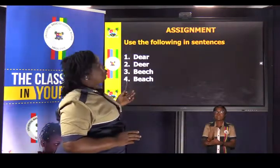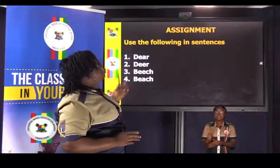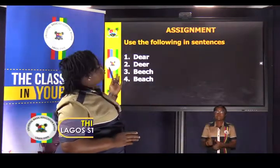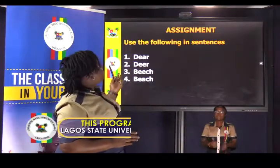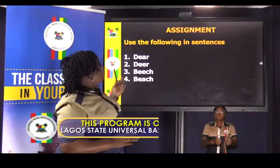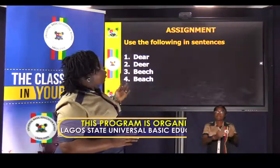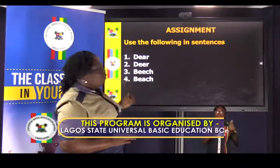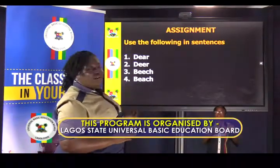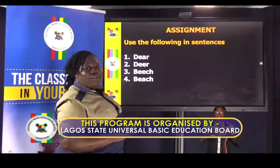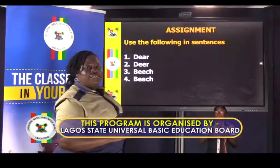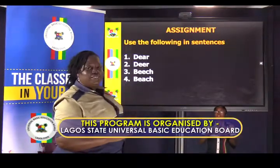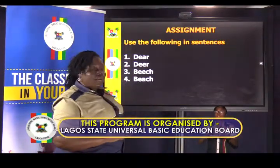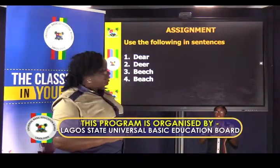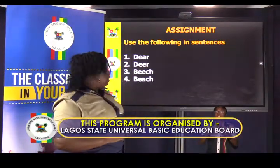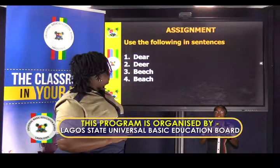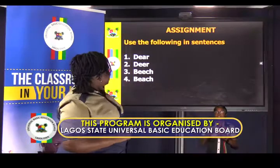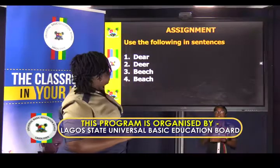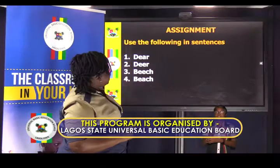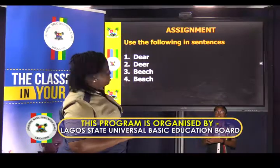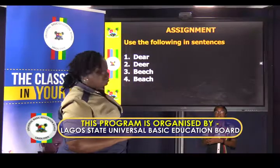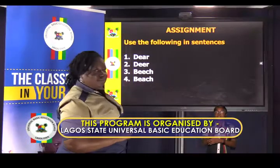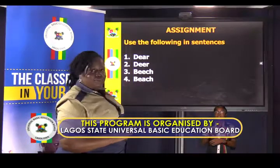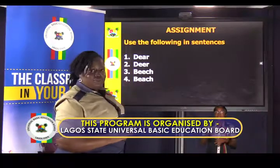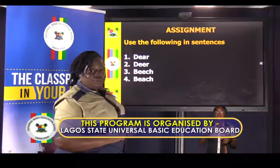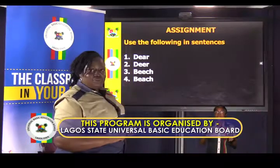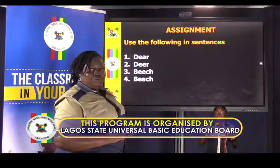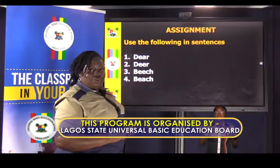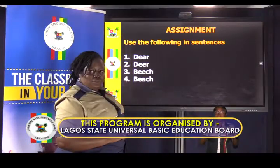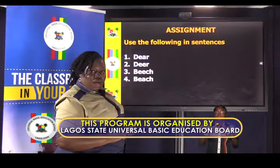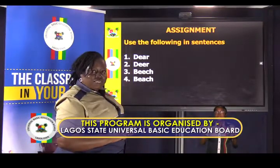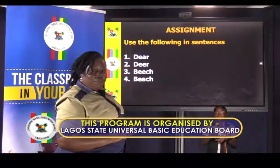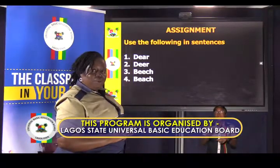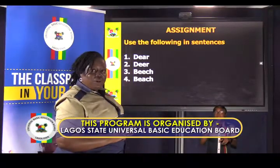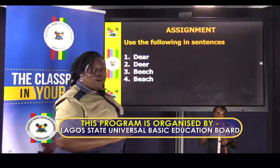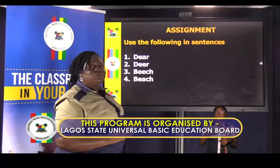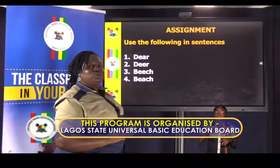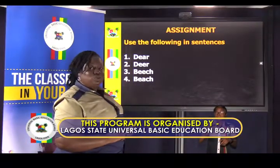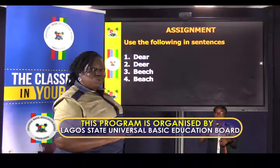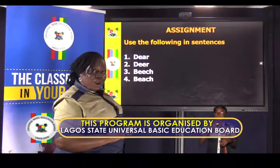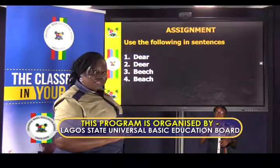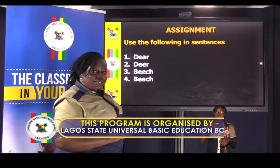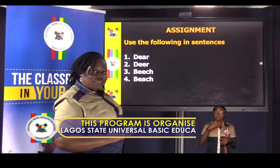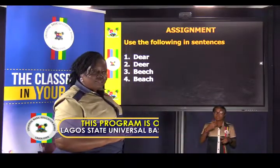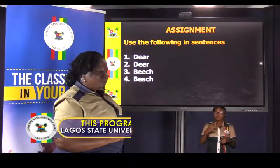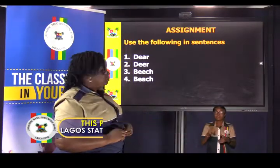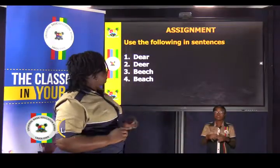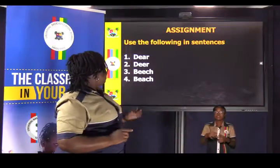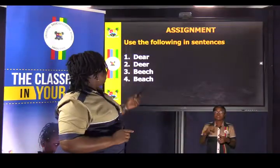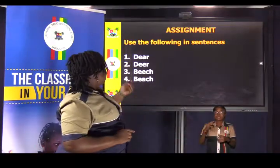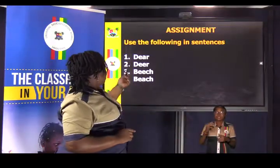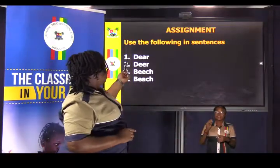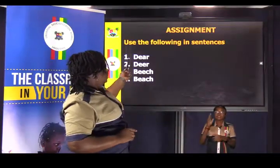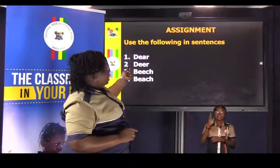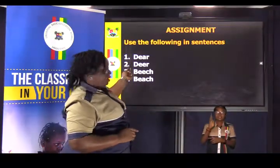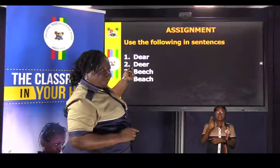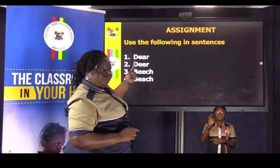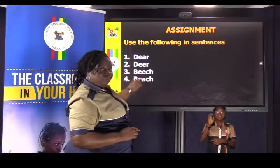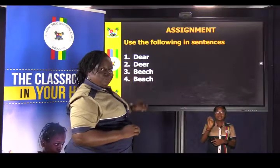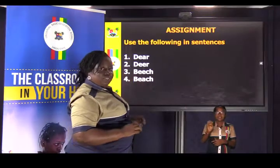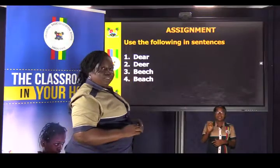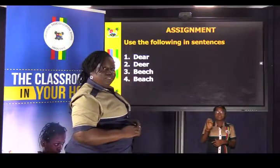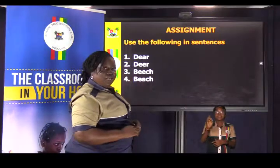you are to use the following in sentences. As I pronounce, you write.